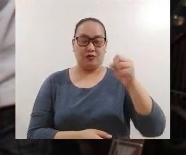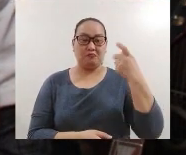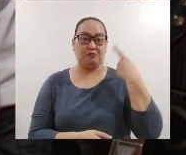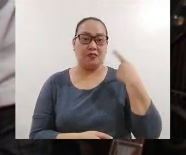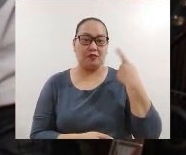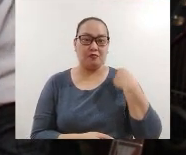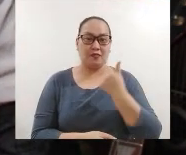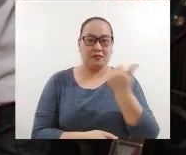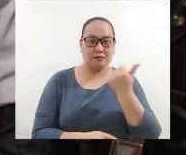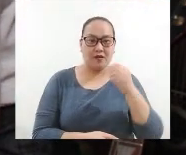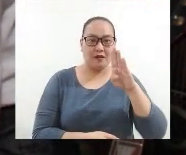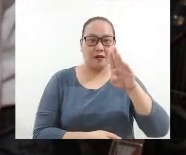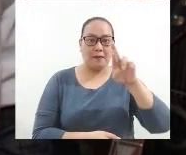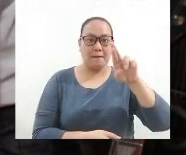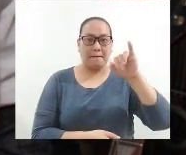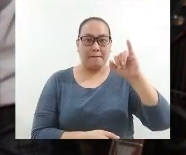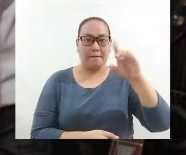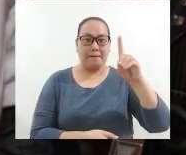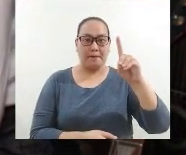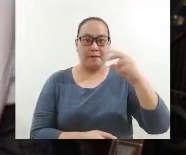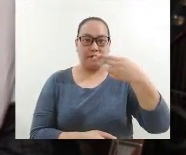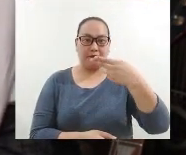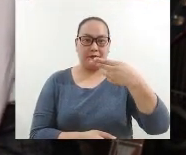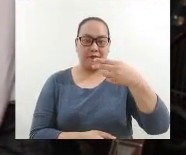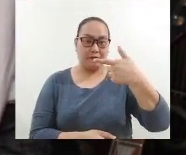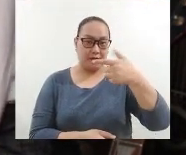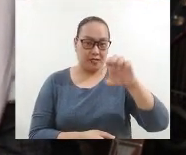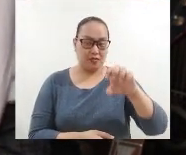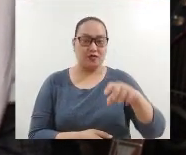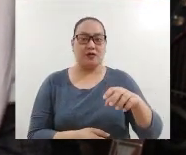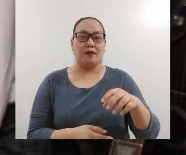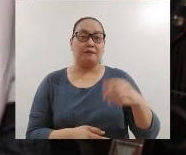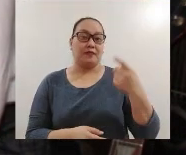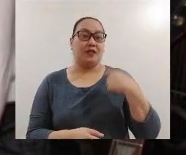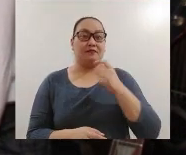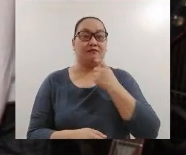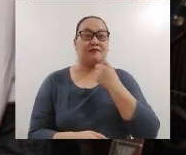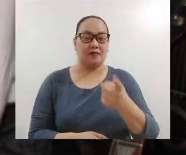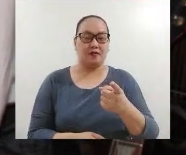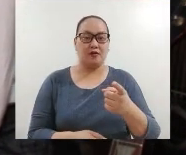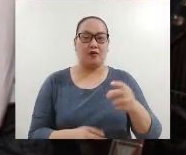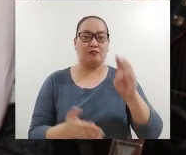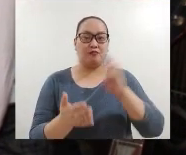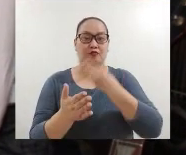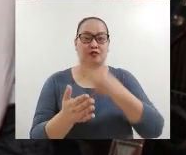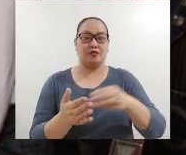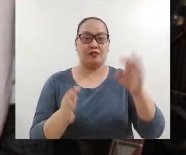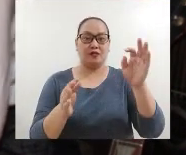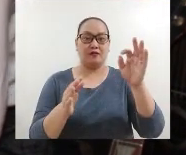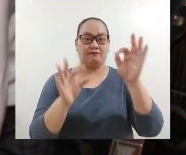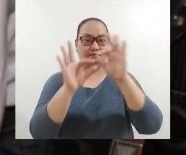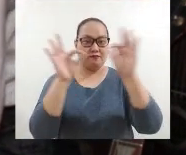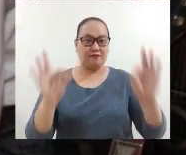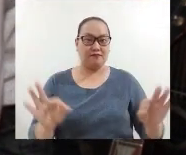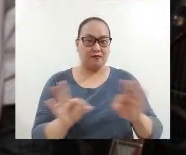tanong yan, Nan. Ang tawag dyan ay musical form o structure. Pakinggan natin itong awit na ito.